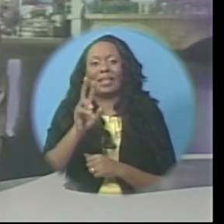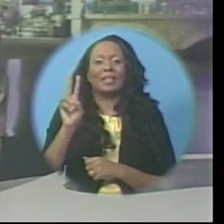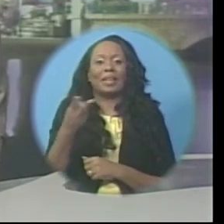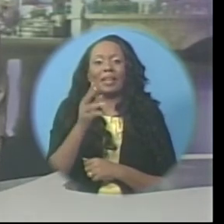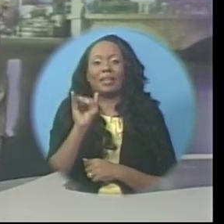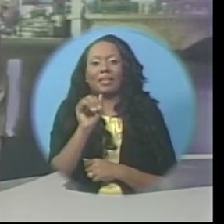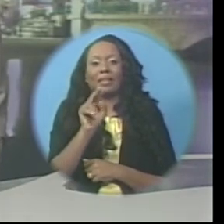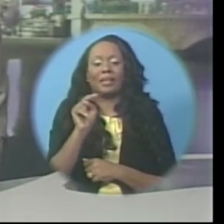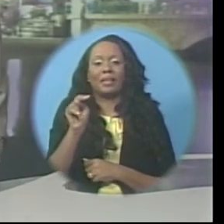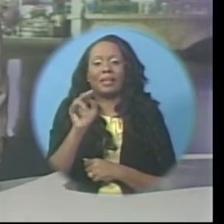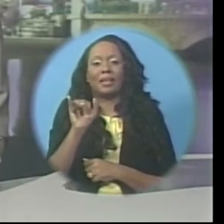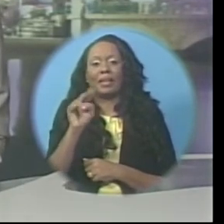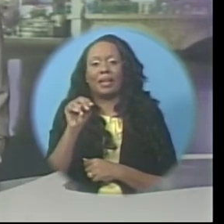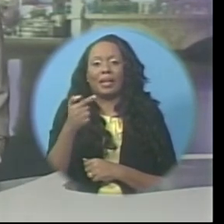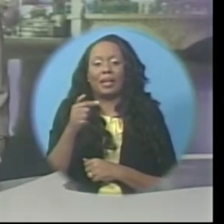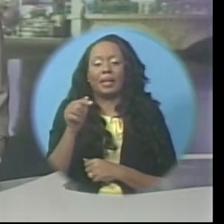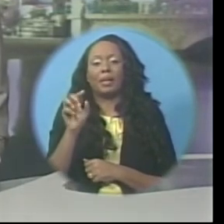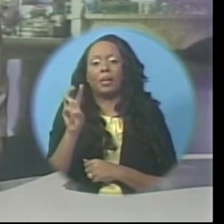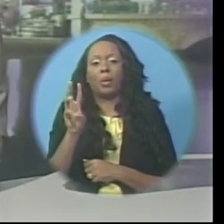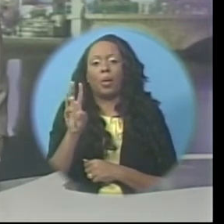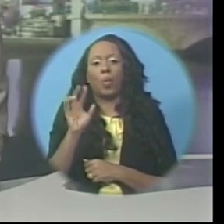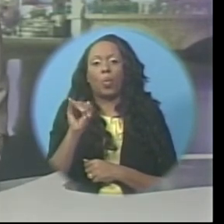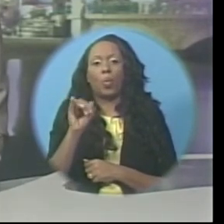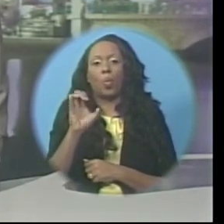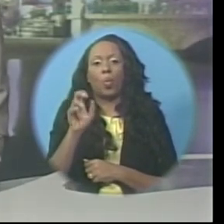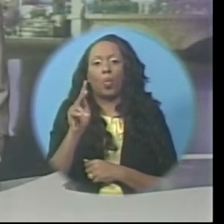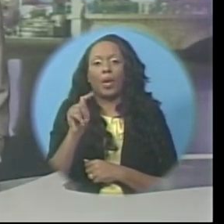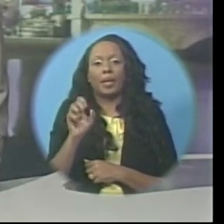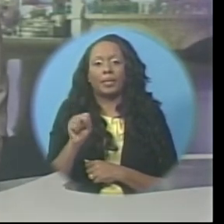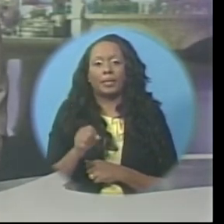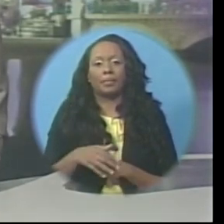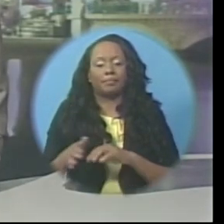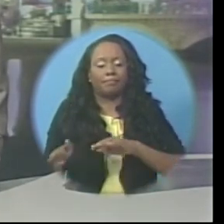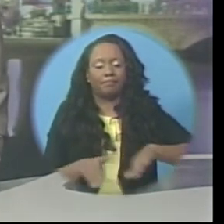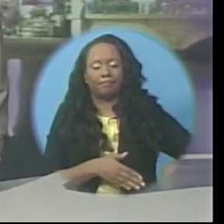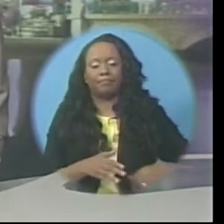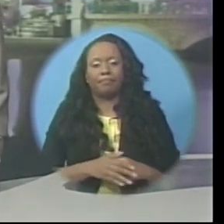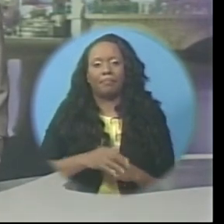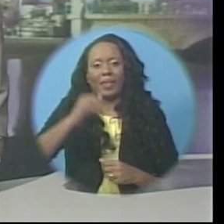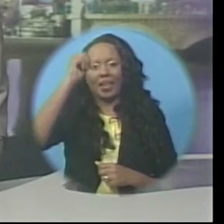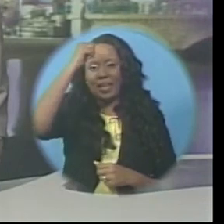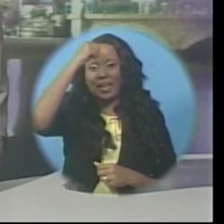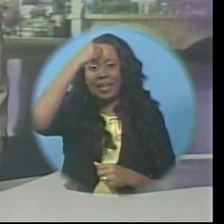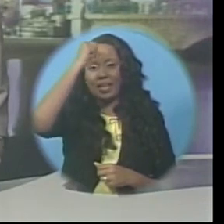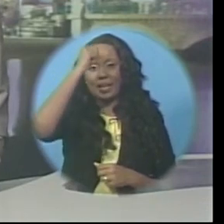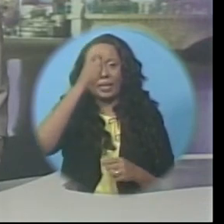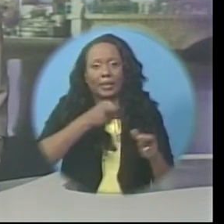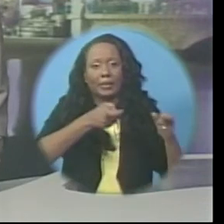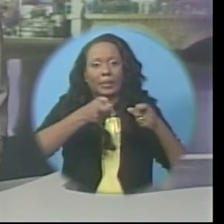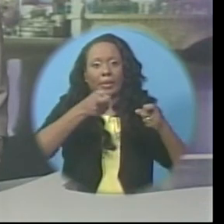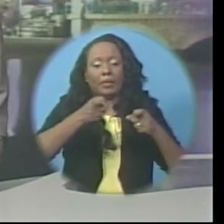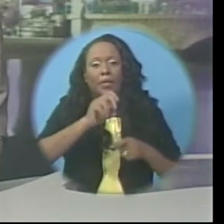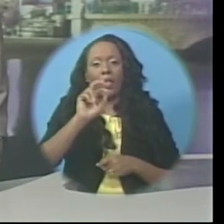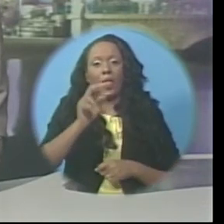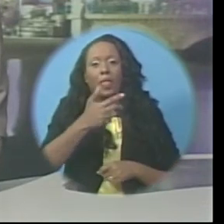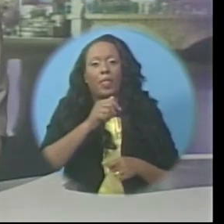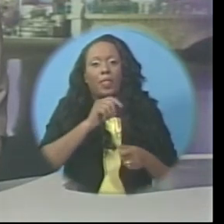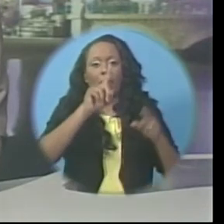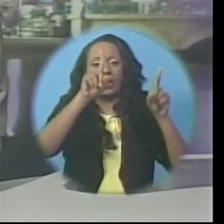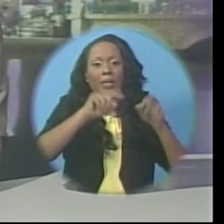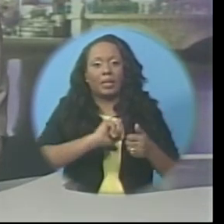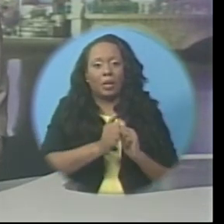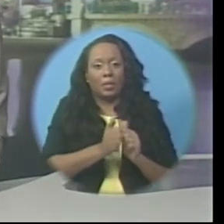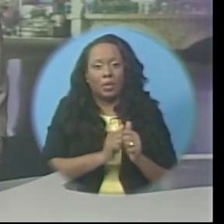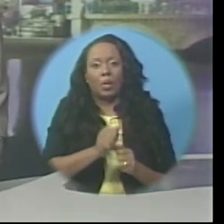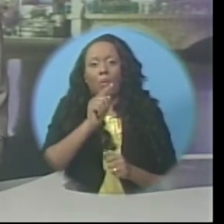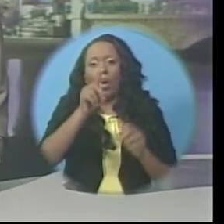standing. Well, India are in firm control of the third test against England in Mohali. Ravi Ashwin took 3 for